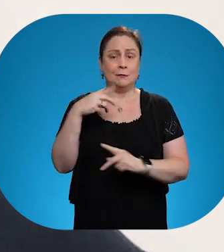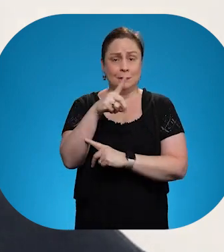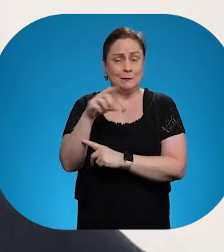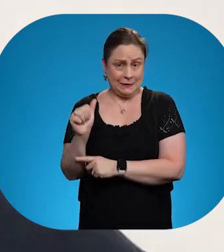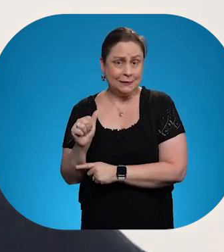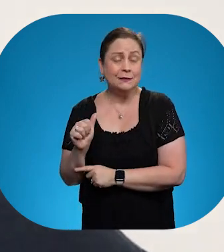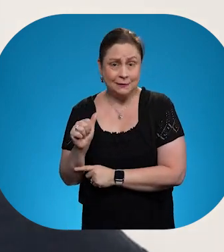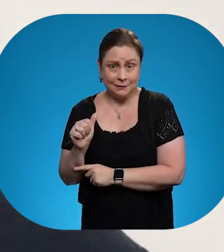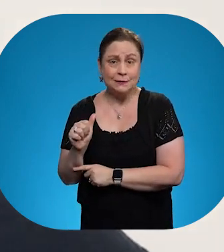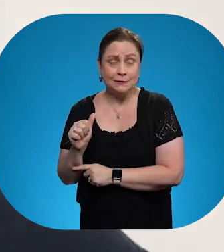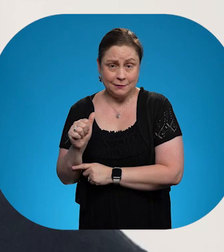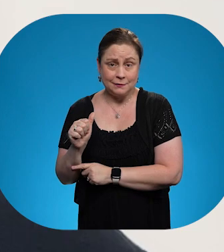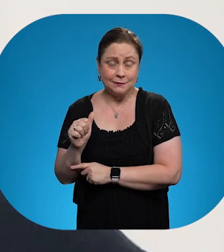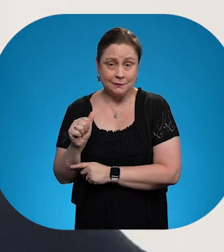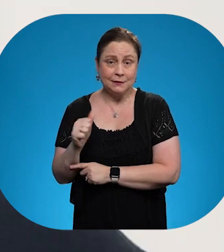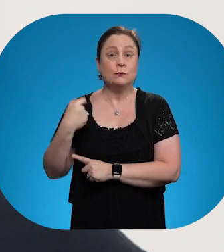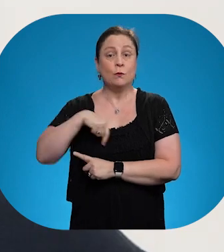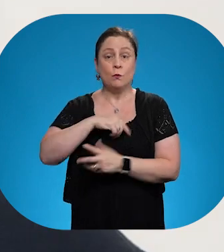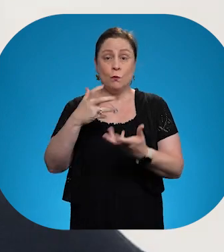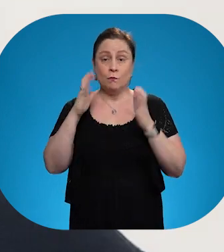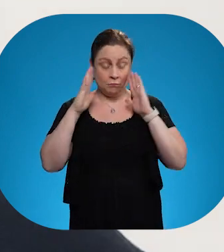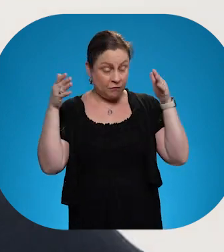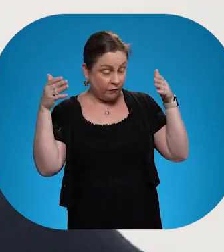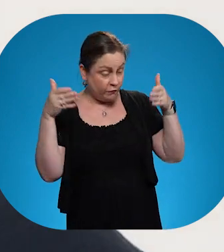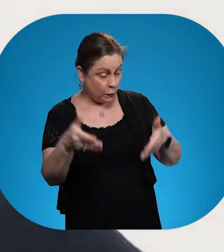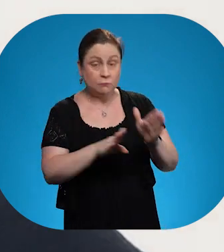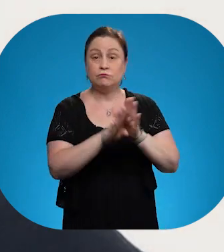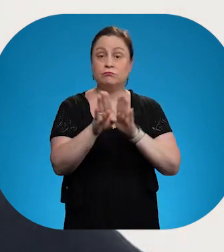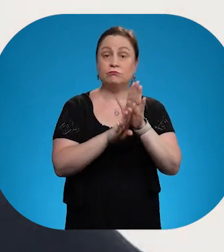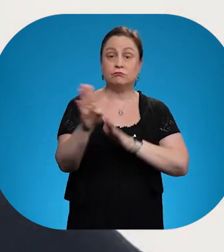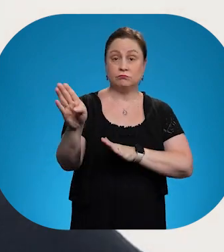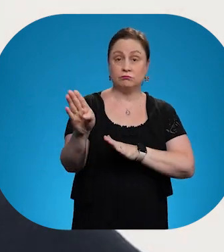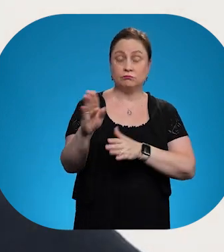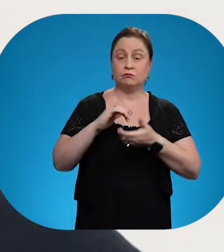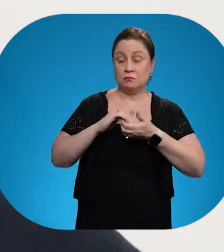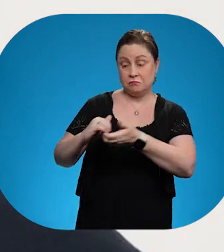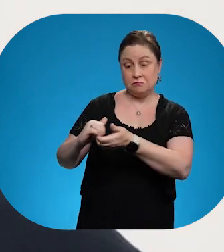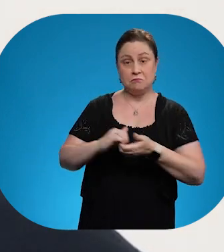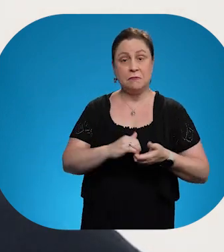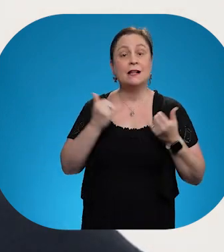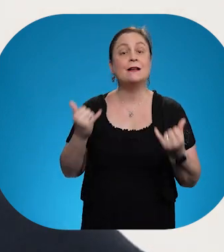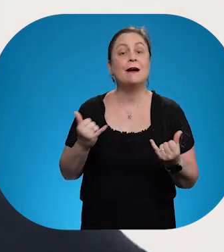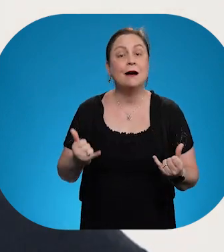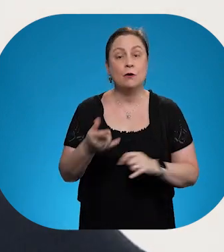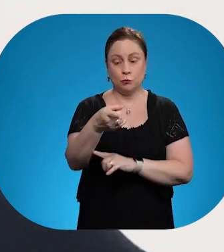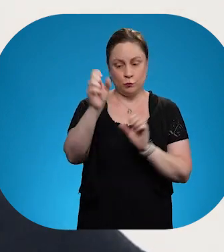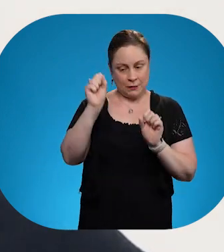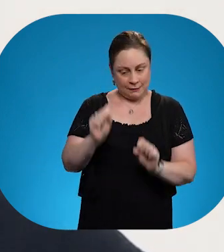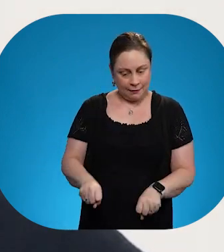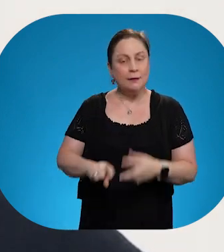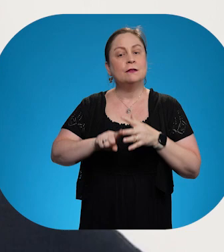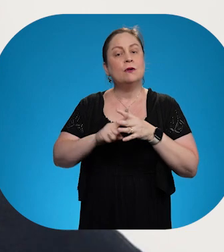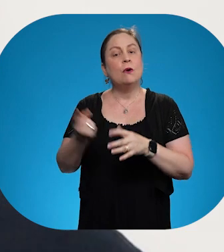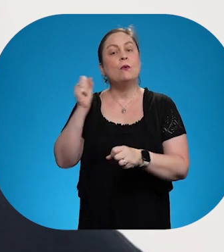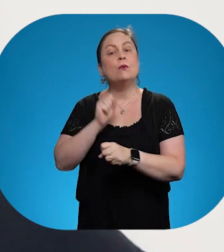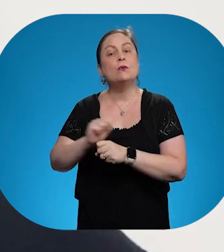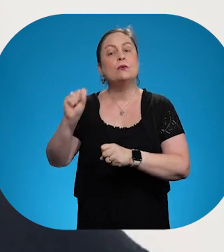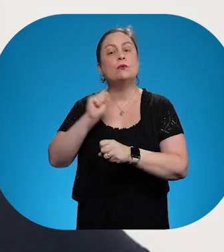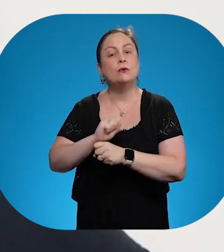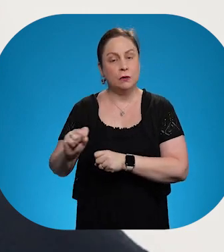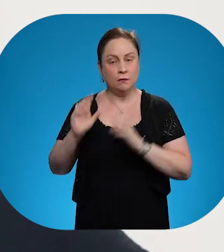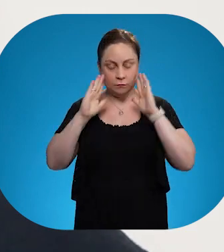in your community. And so we want to focus on building those partnerships and building those coalitions now so that you can begin working